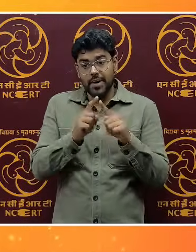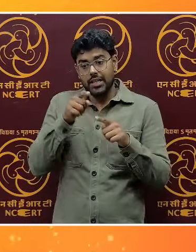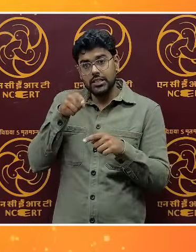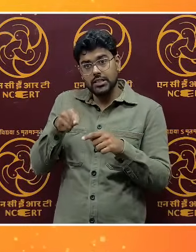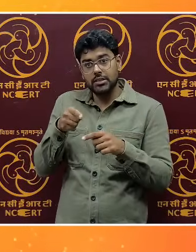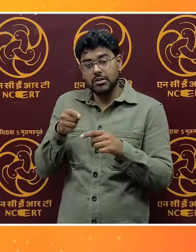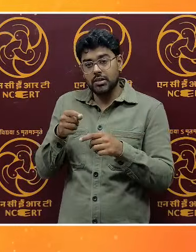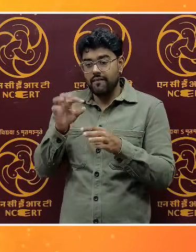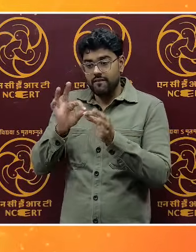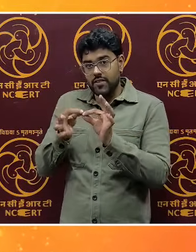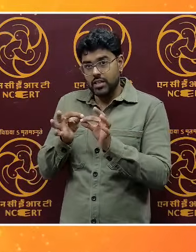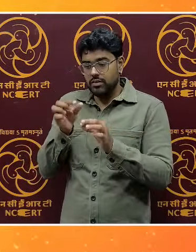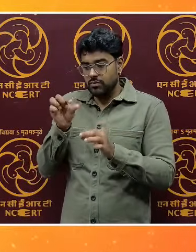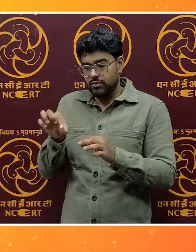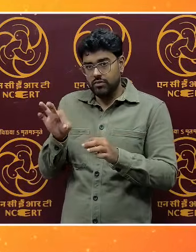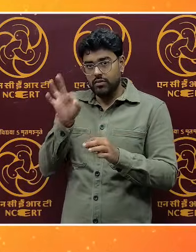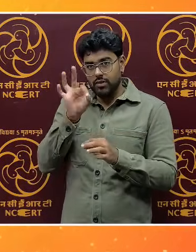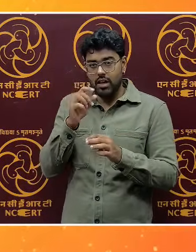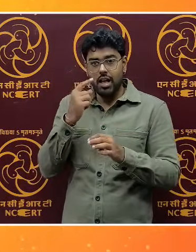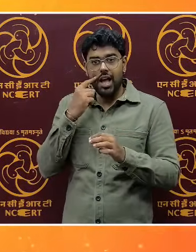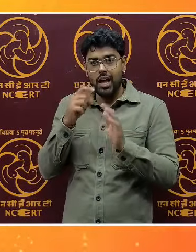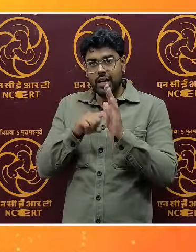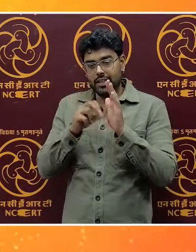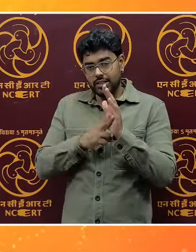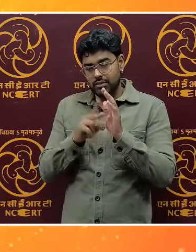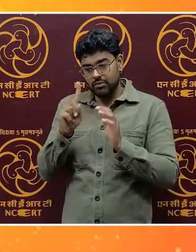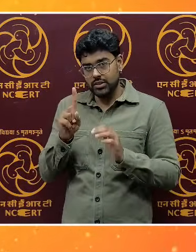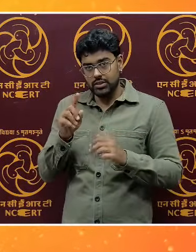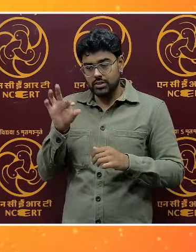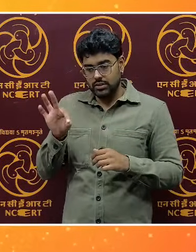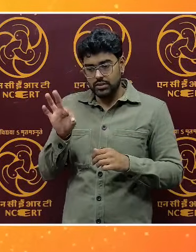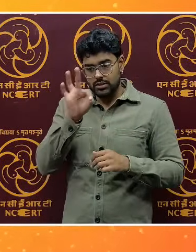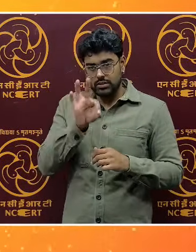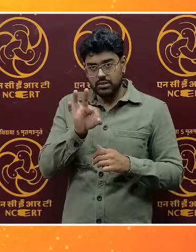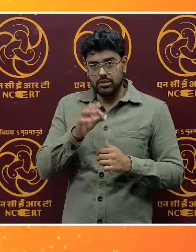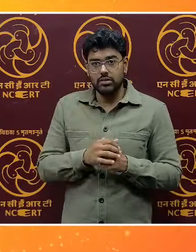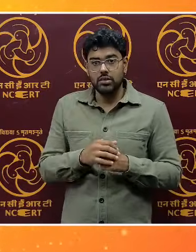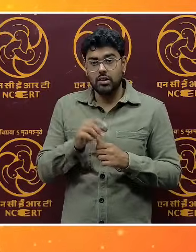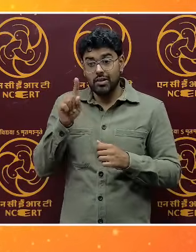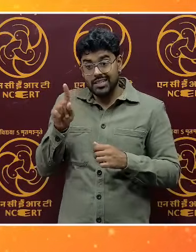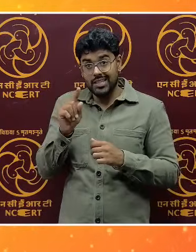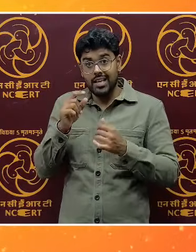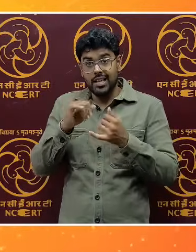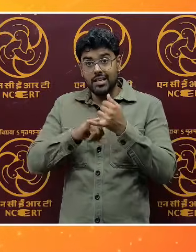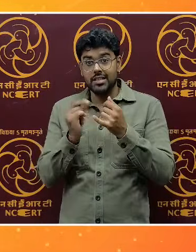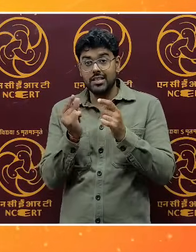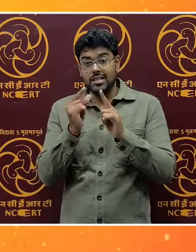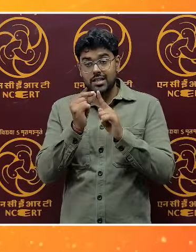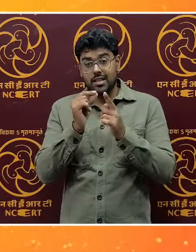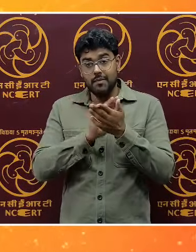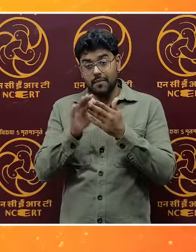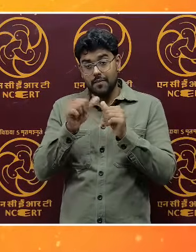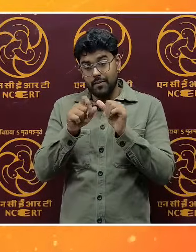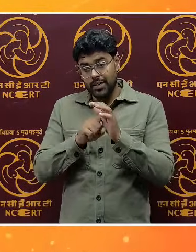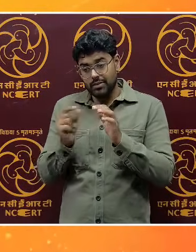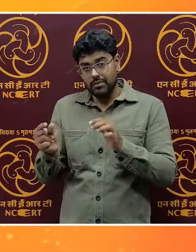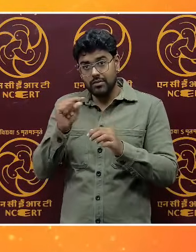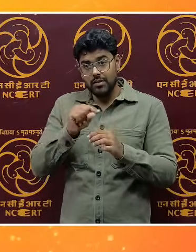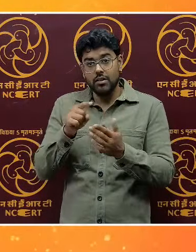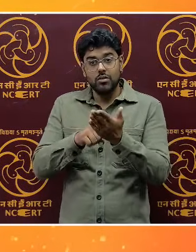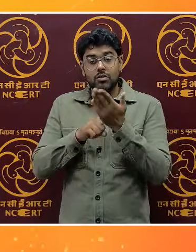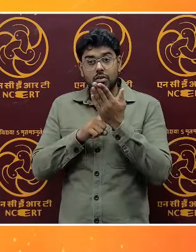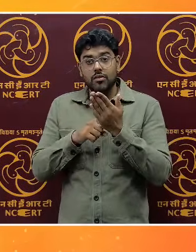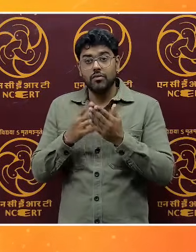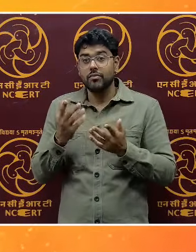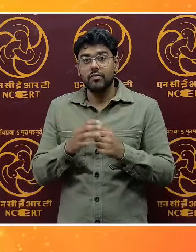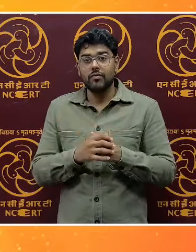is fixed. We are taking 1 atom of iron that is reacting with 1 atom of sulfur and it is giving 1 molecule of